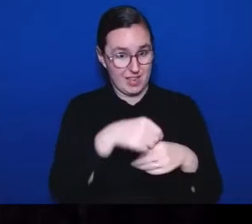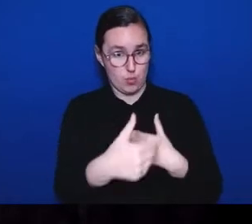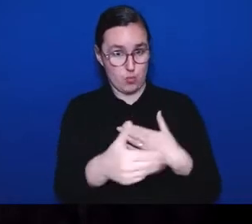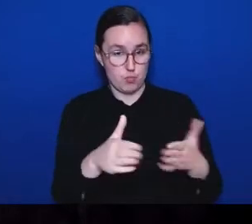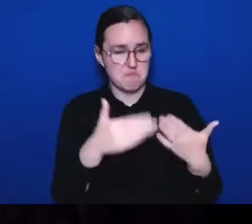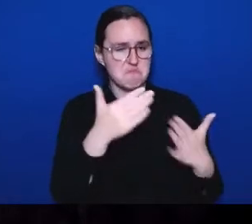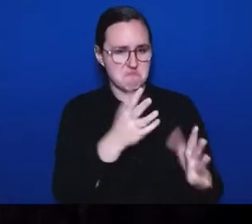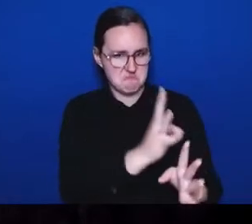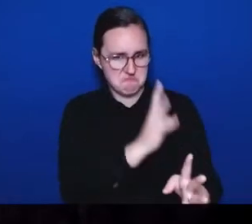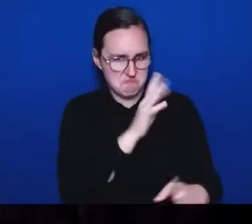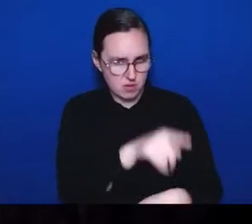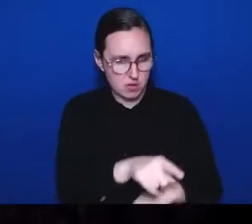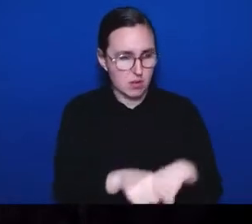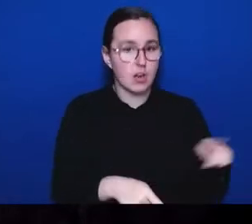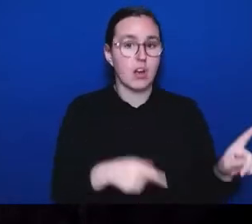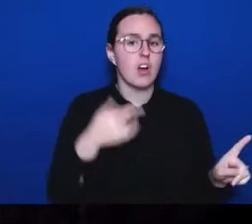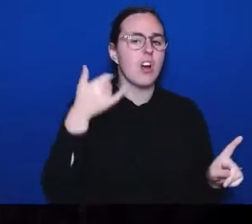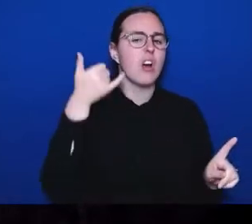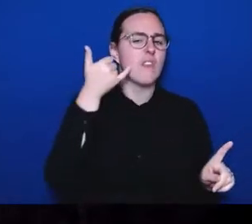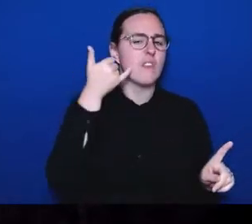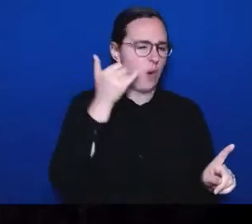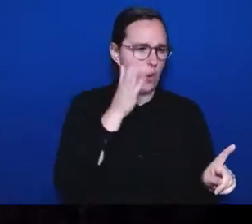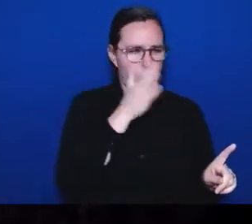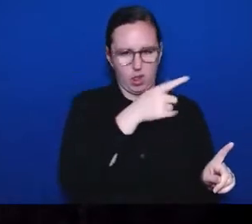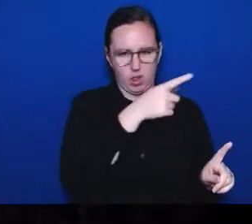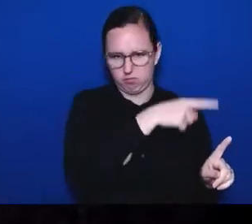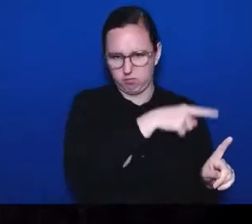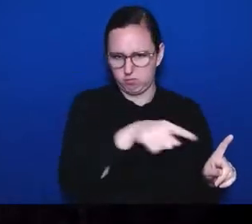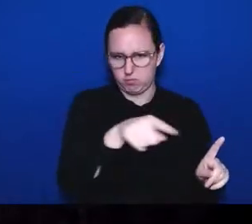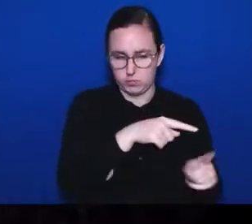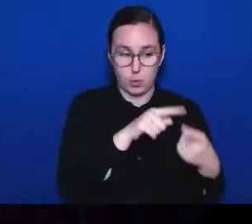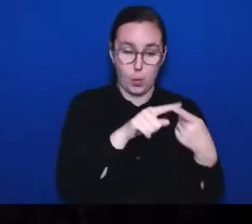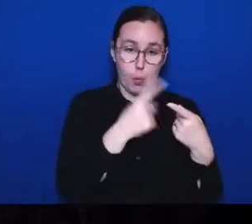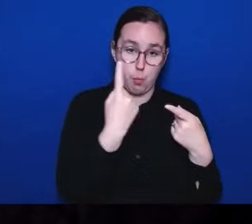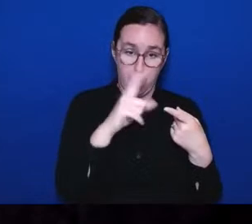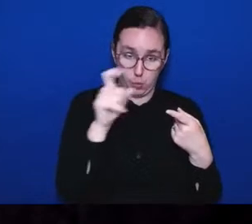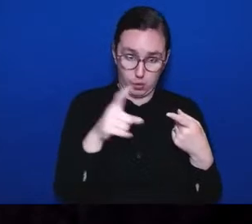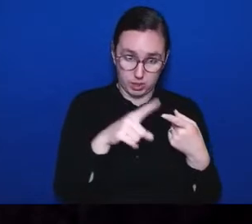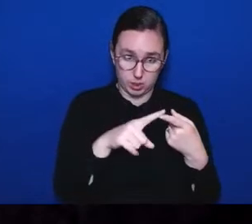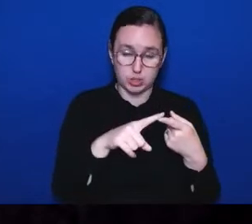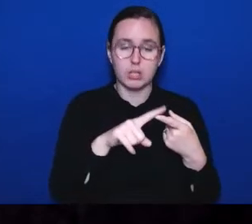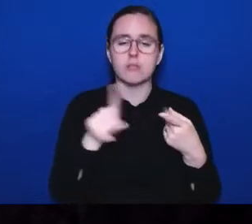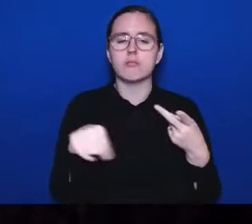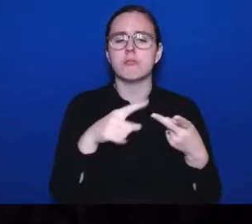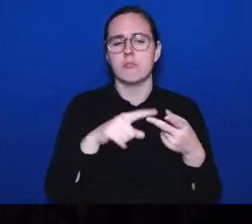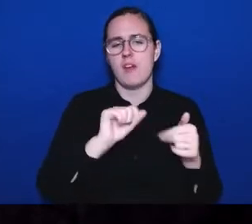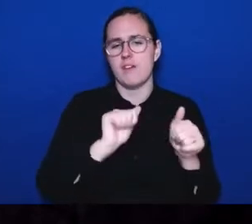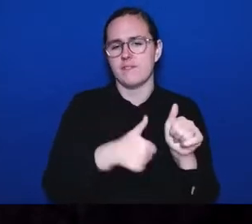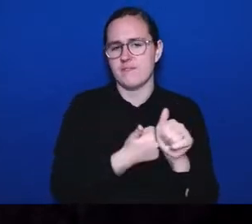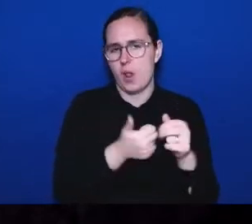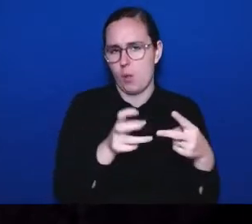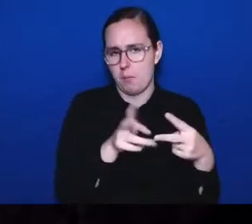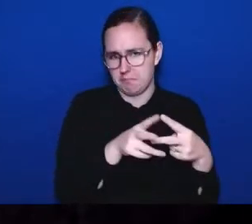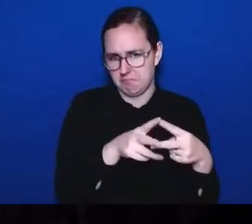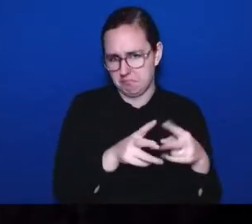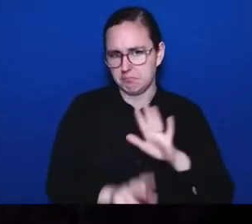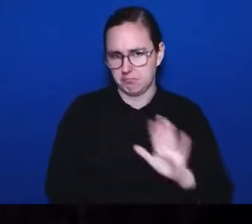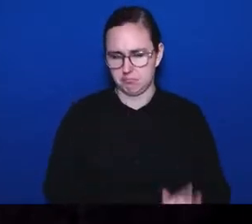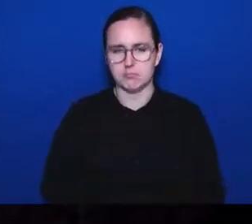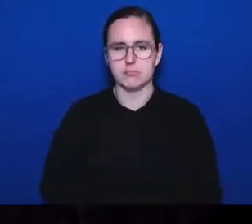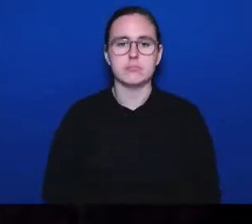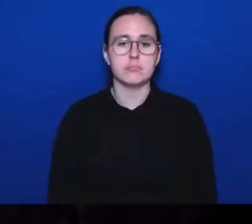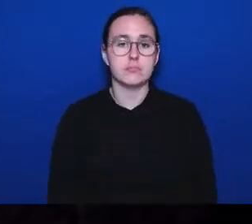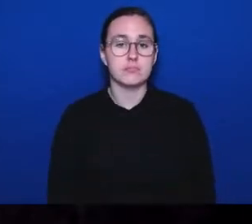outlet. Media will be limited to 1 question and 1 follow-up. We'll start on the phone today with Binder Sajjan, CTV. Please go ahead.